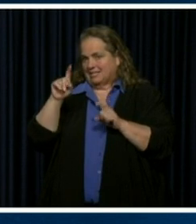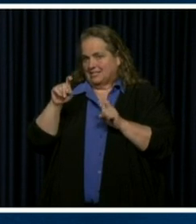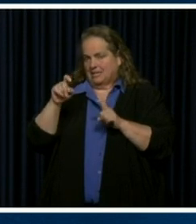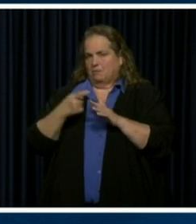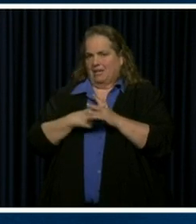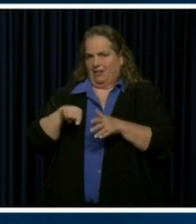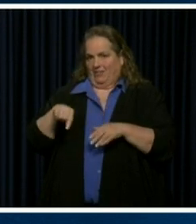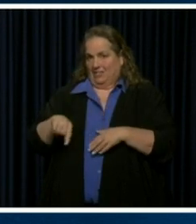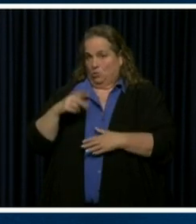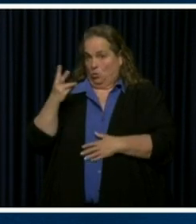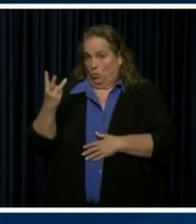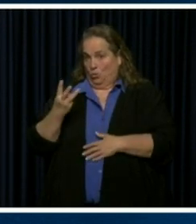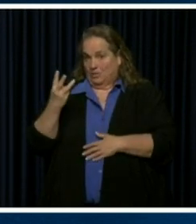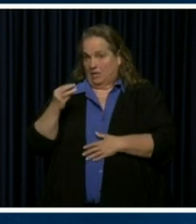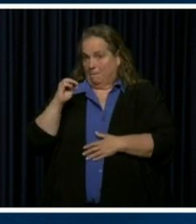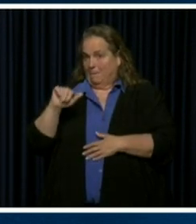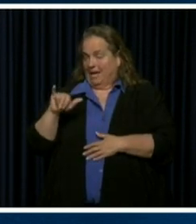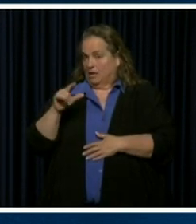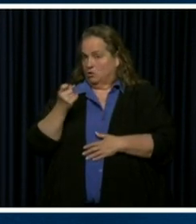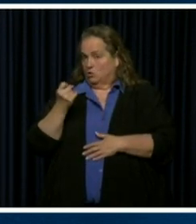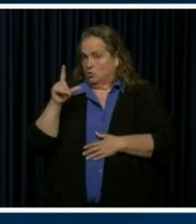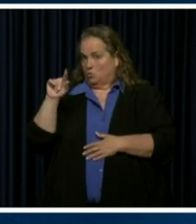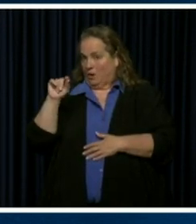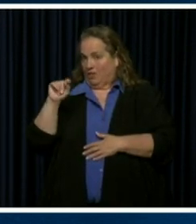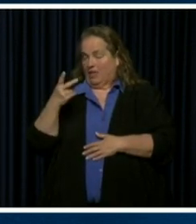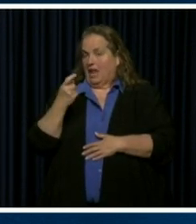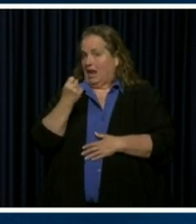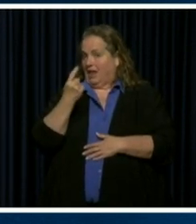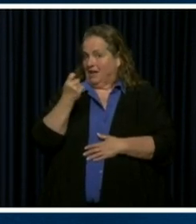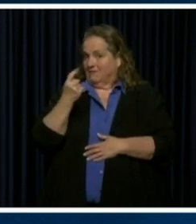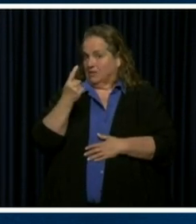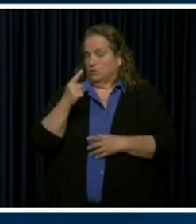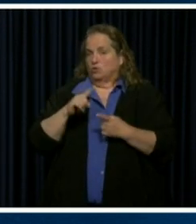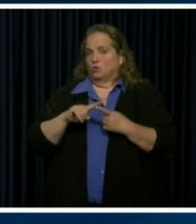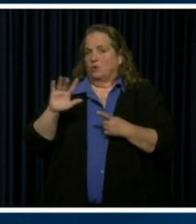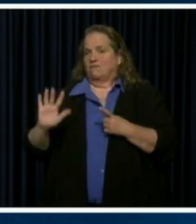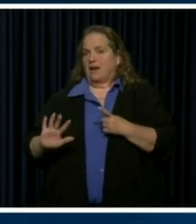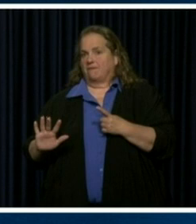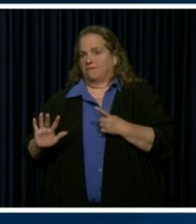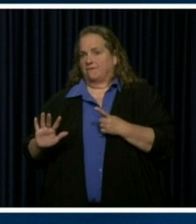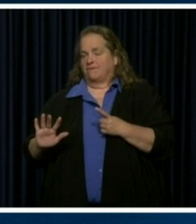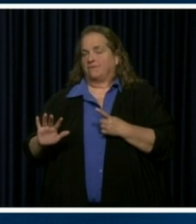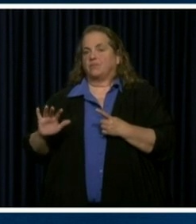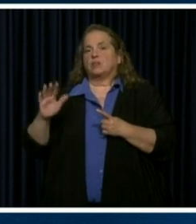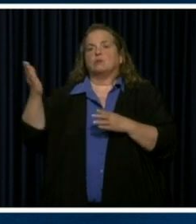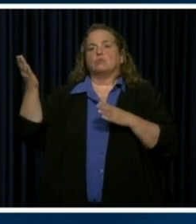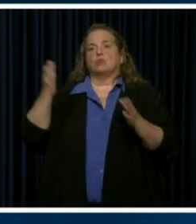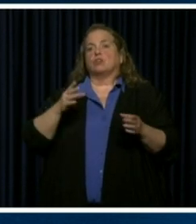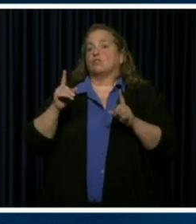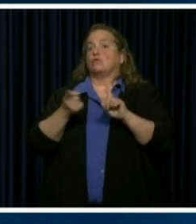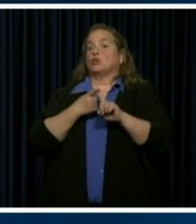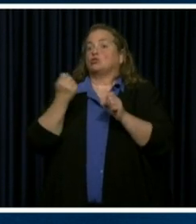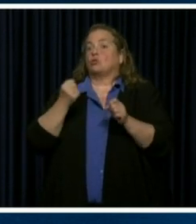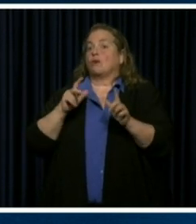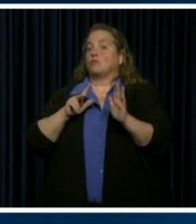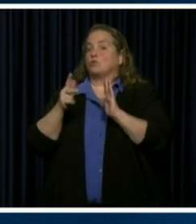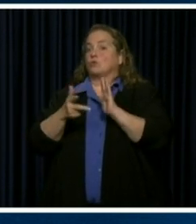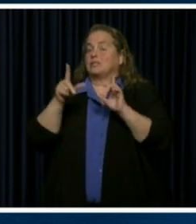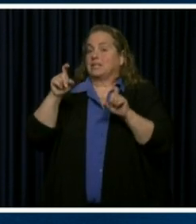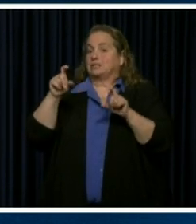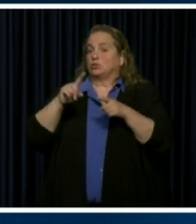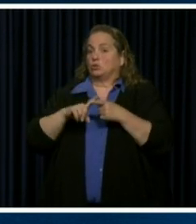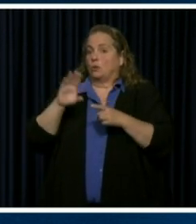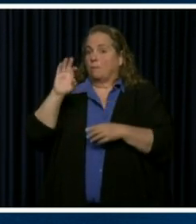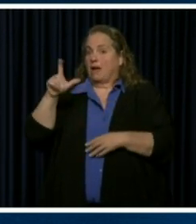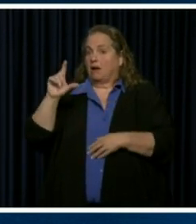beginning this Wednesday, May 20th, from 11 a.m. to 5 p.m. This will bring the first drive-through testing to Bell County.